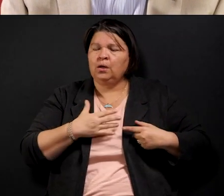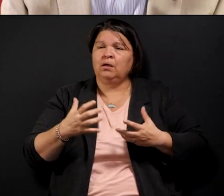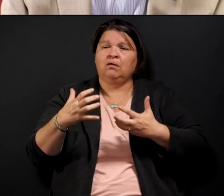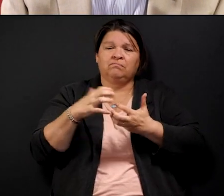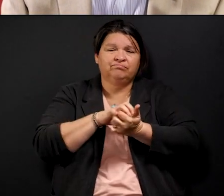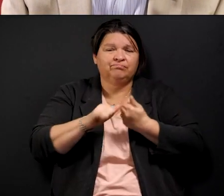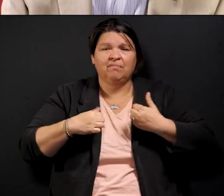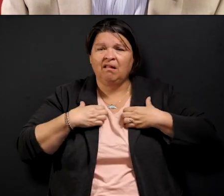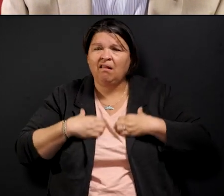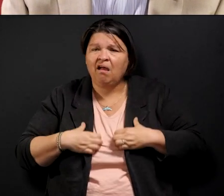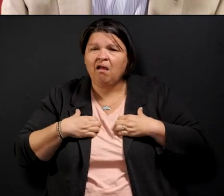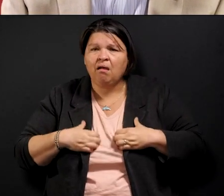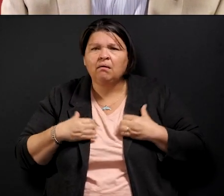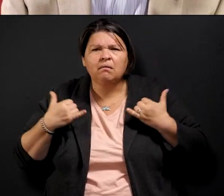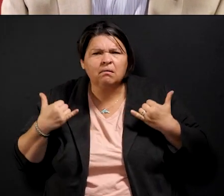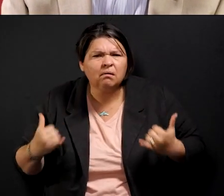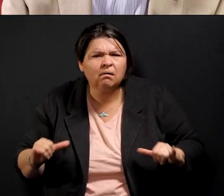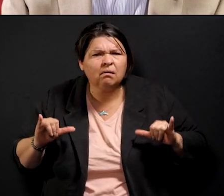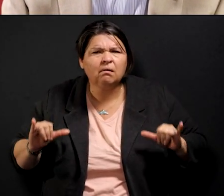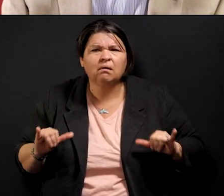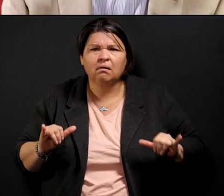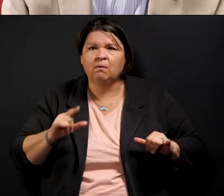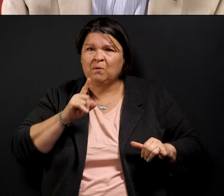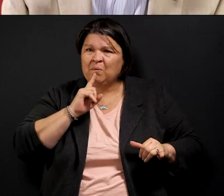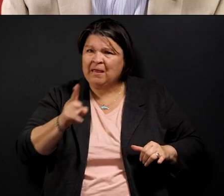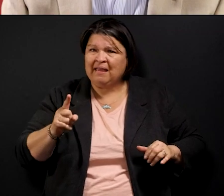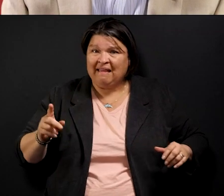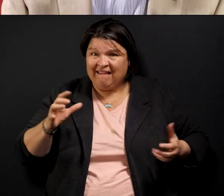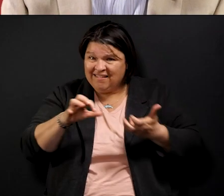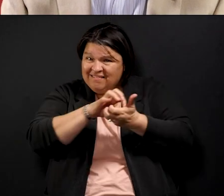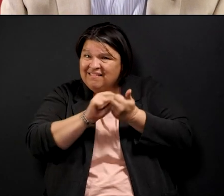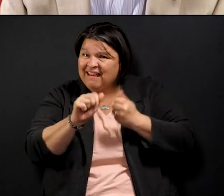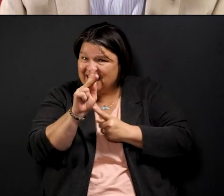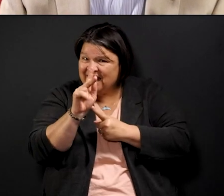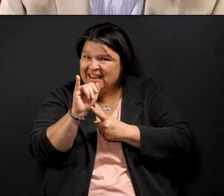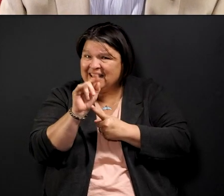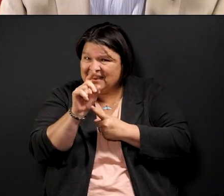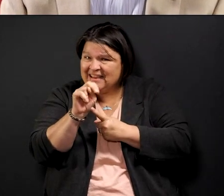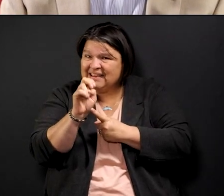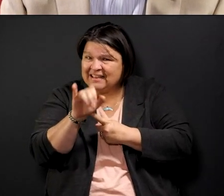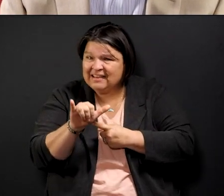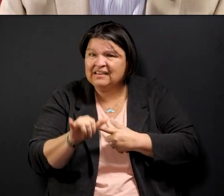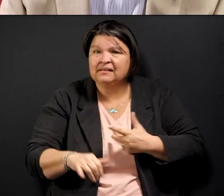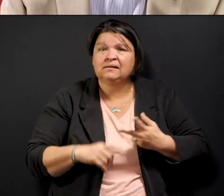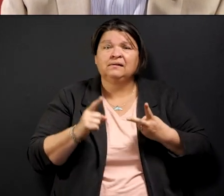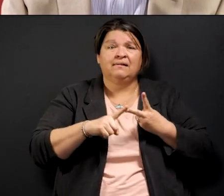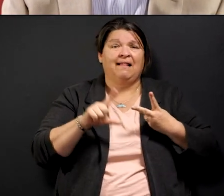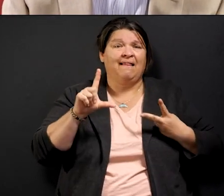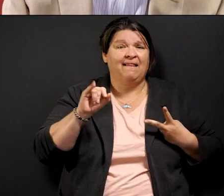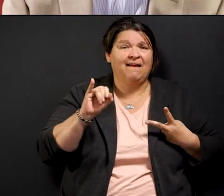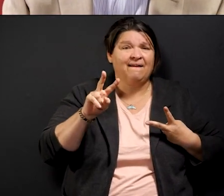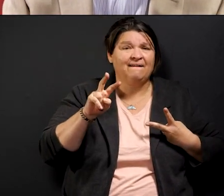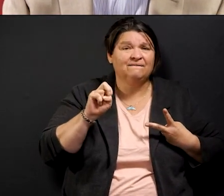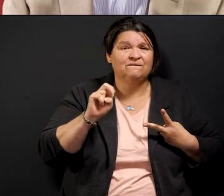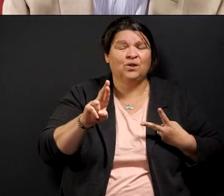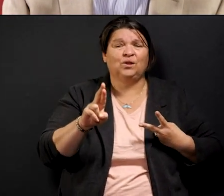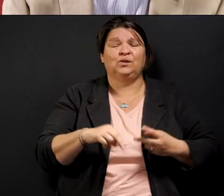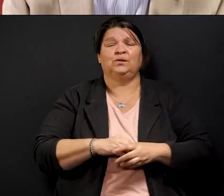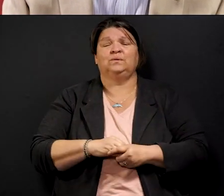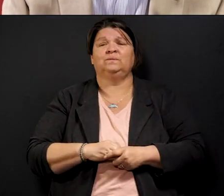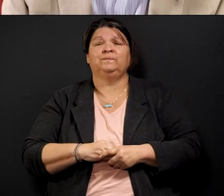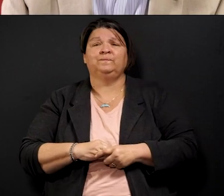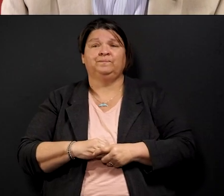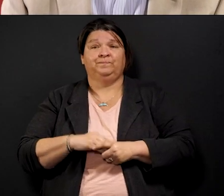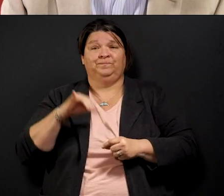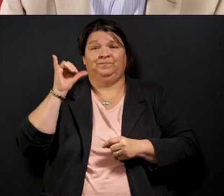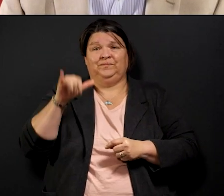and it's just a bad, bad actor. One that most of us haven't seen one this bad ever in our careers. And a couple other things